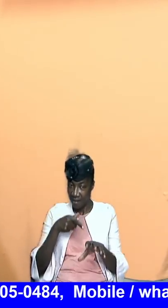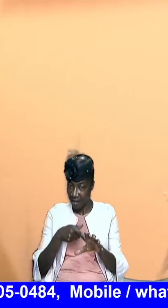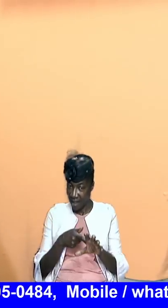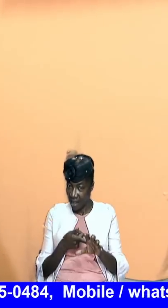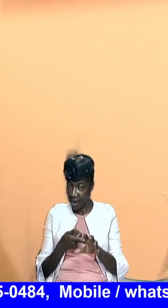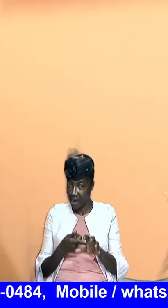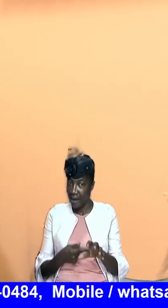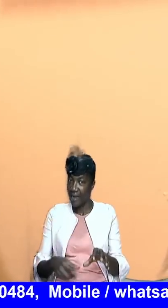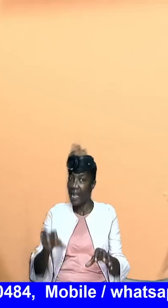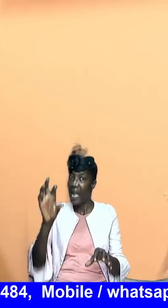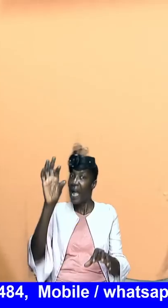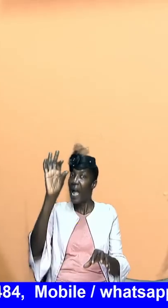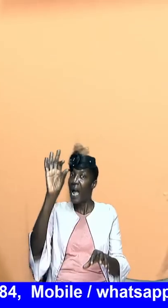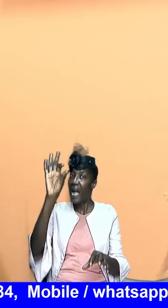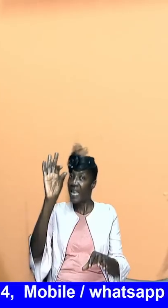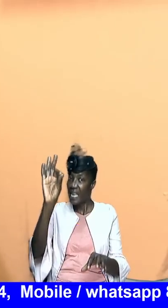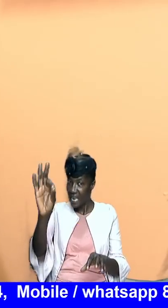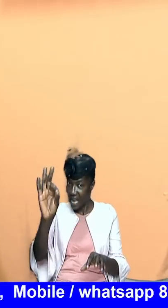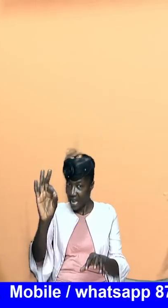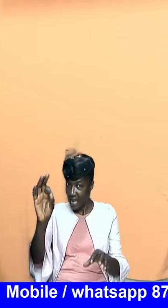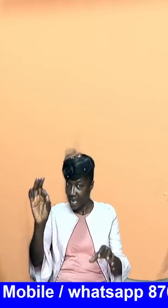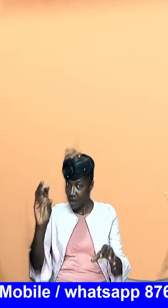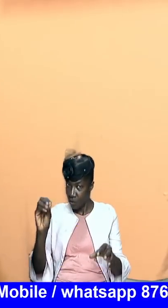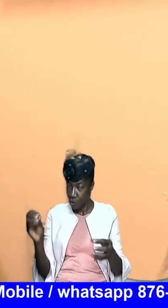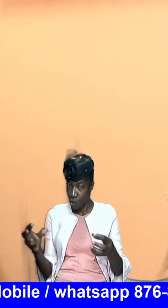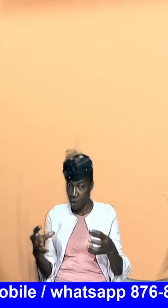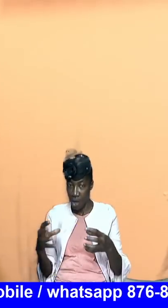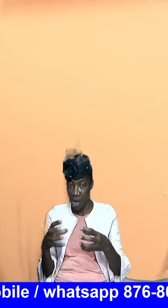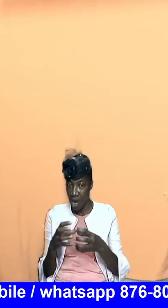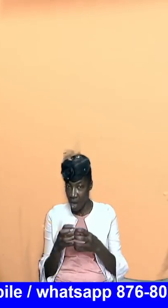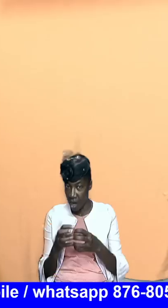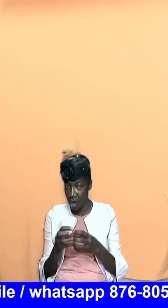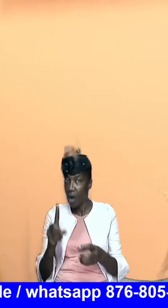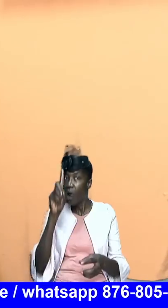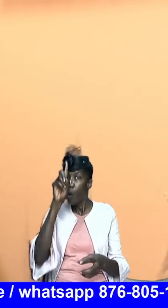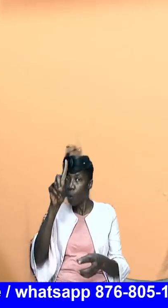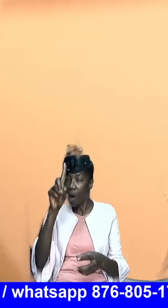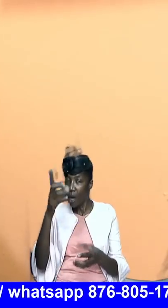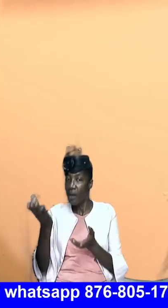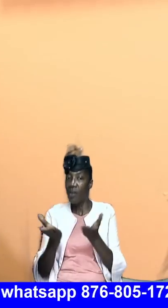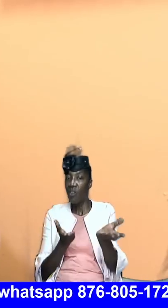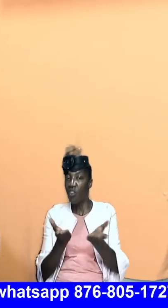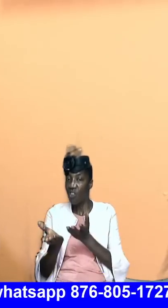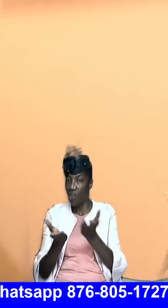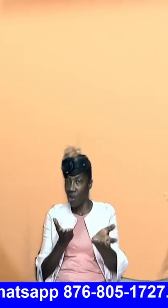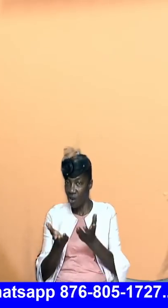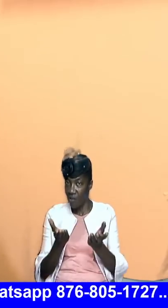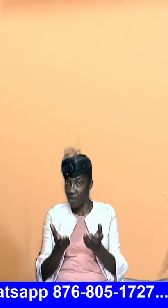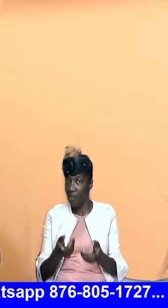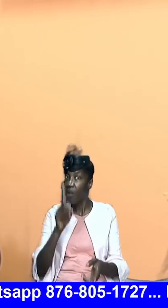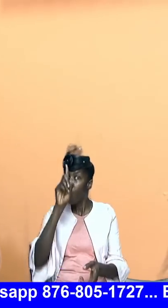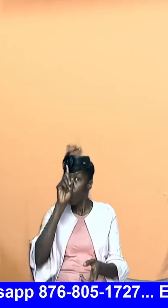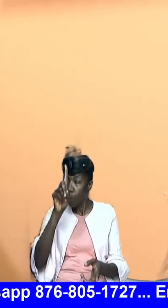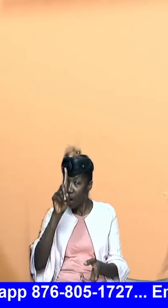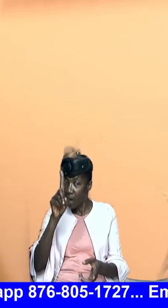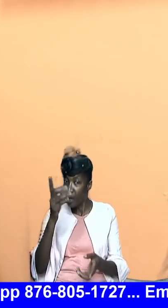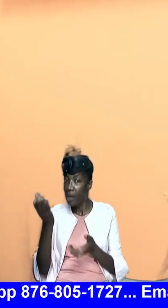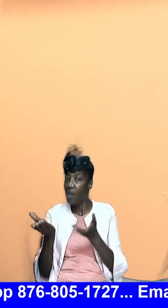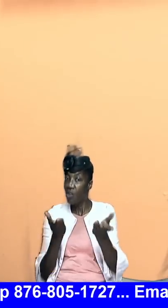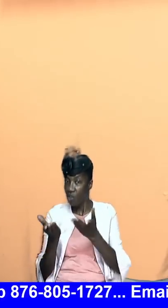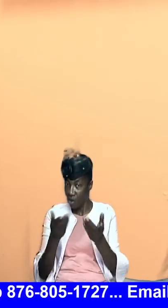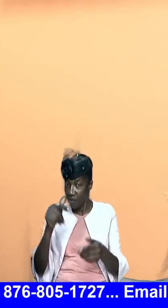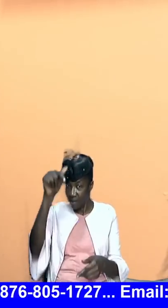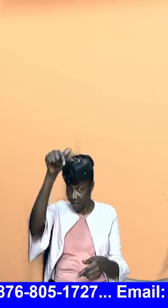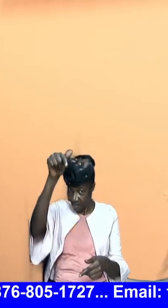o'clock, which is the time when we would start the first service. So we are going to have one service, and it's going to be at 9 o'clock. for